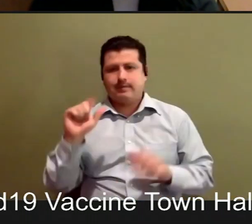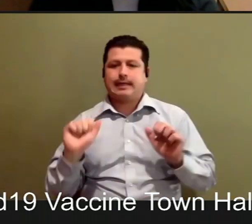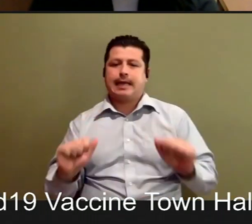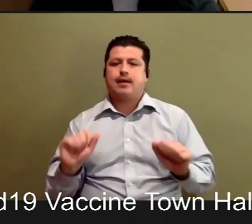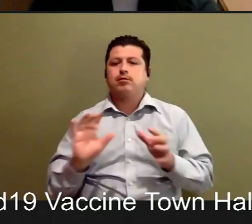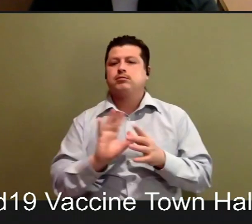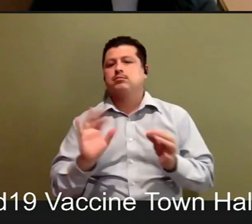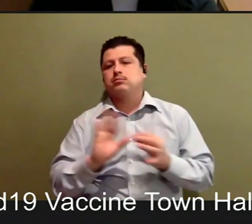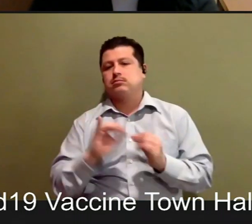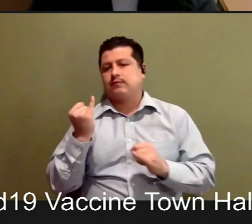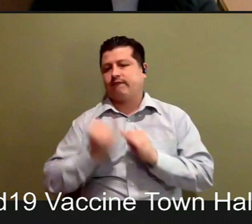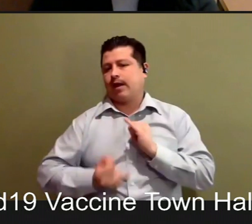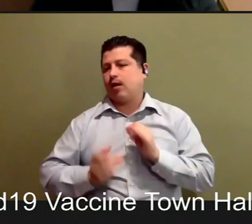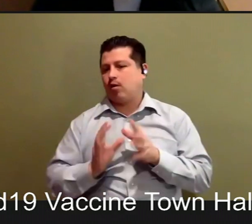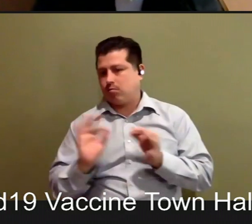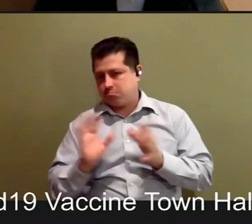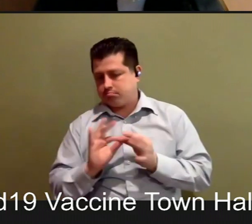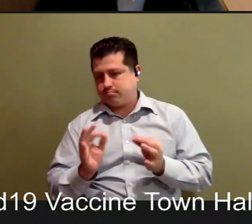Will do.